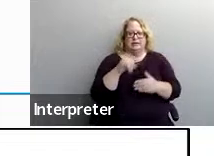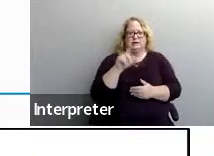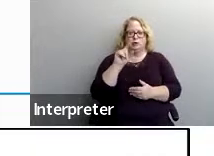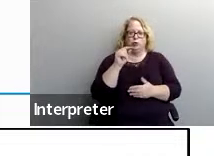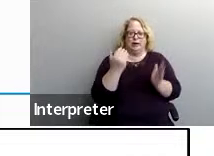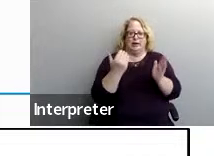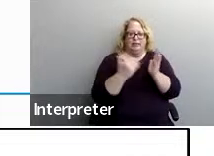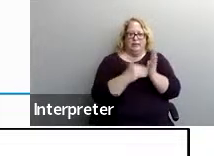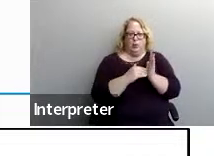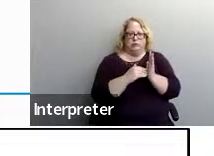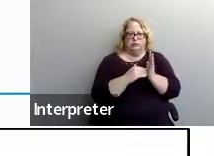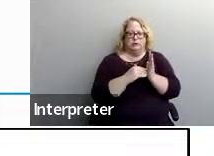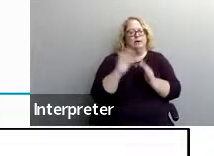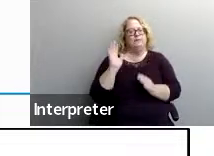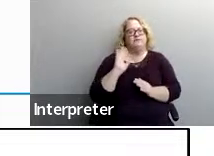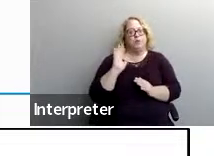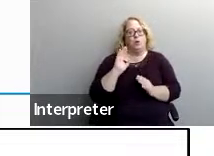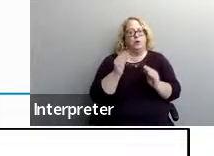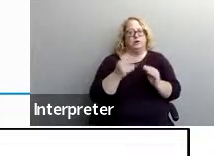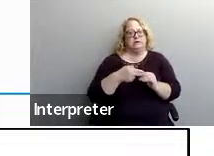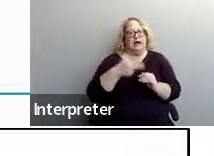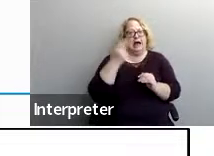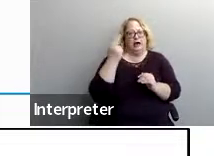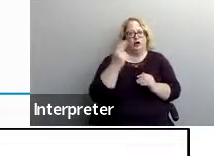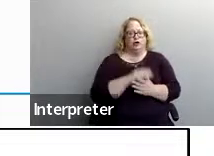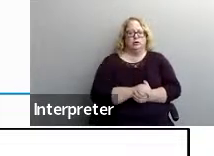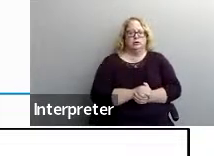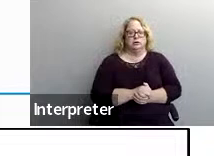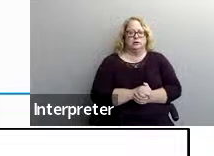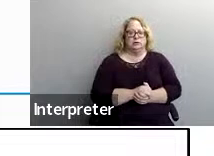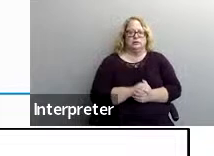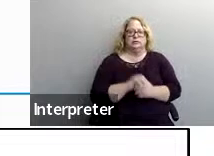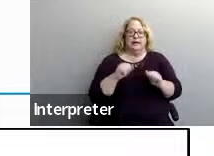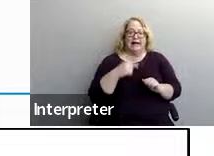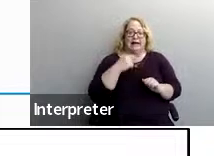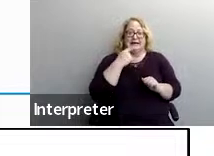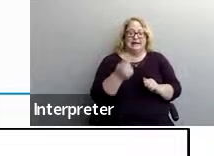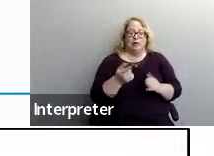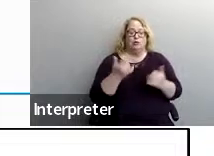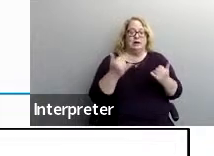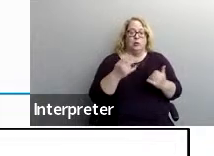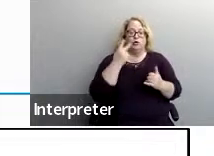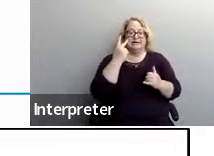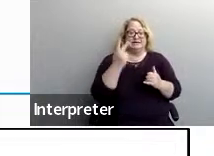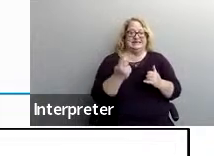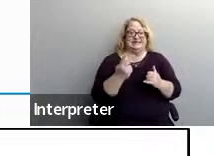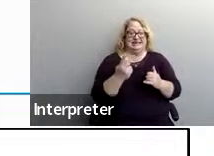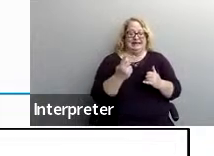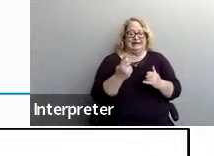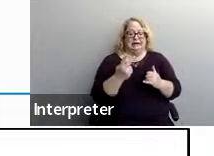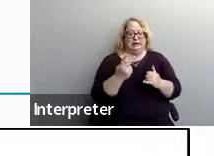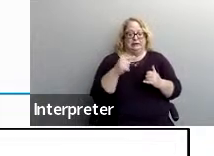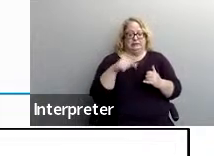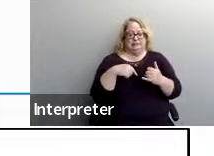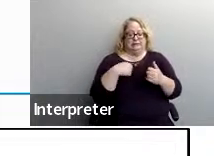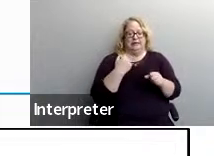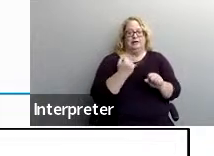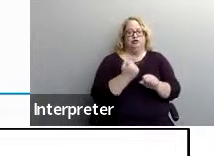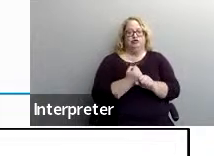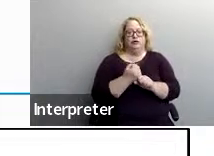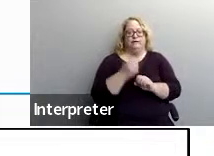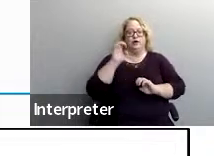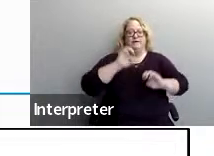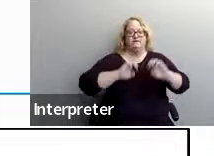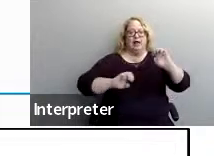20,000, and we used to be a lot higher than that. I can tell you that we are now seeing a trend as of this year